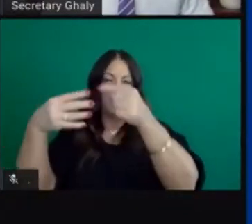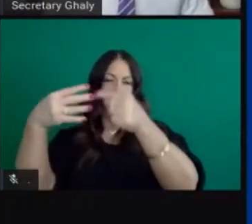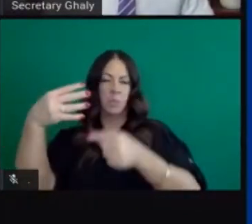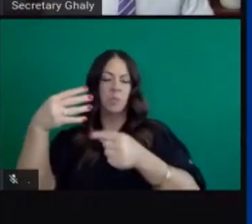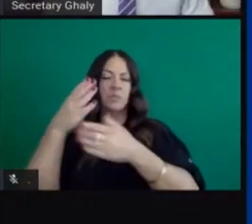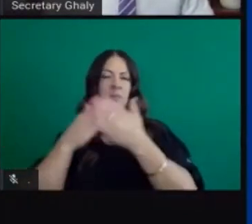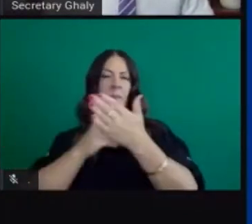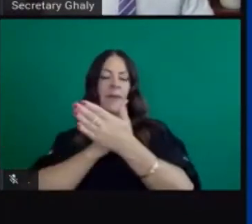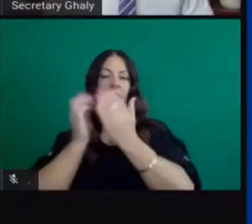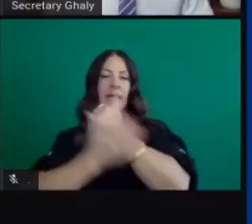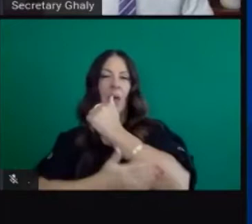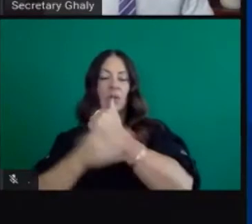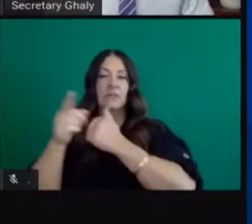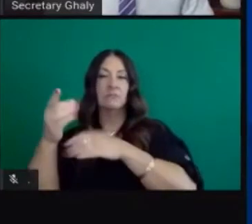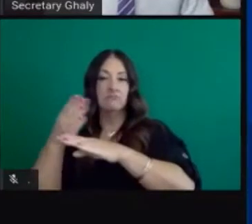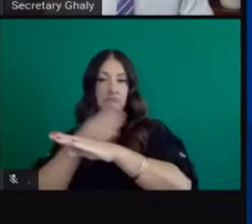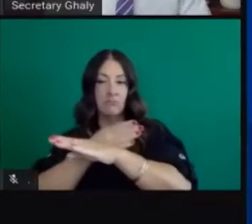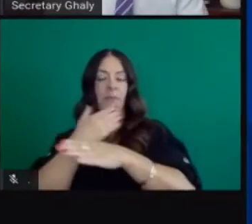will be advancing.